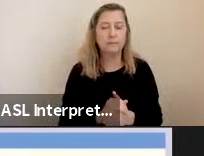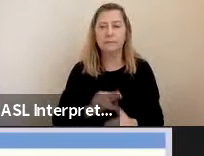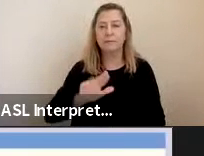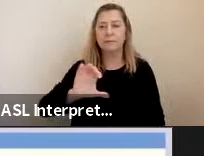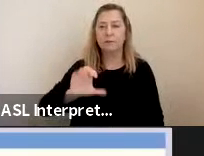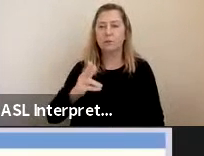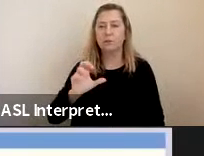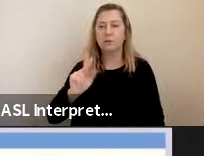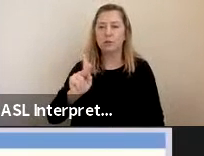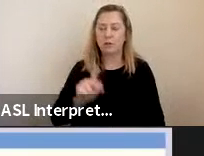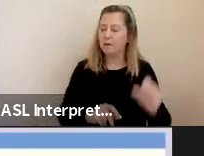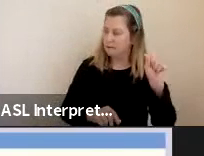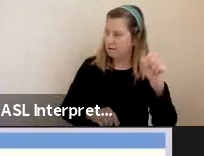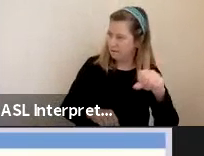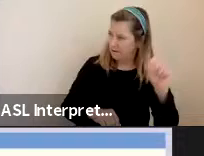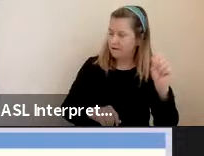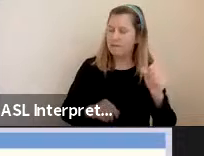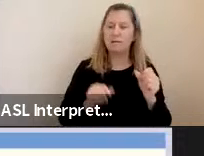Chuck, Aye.